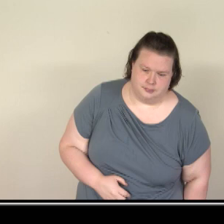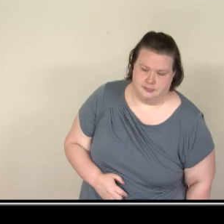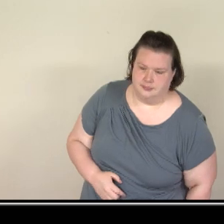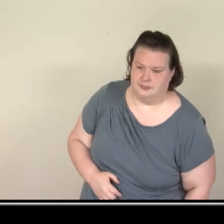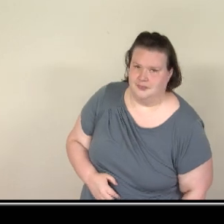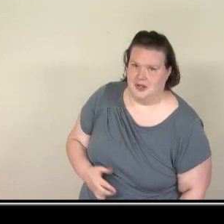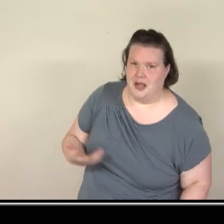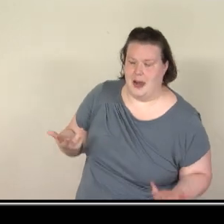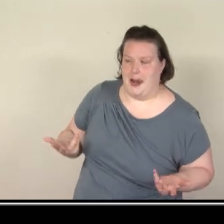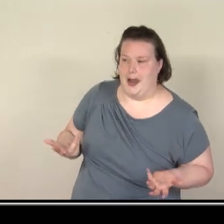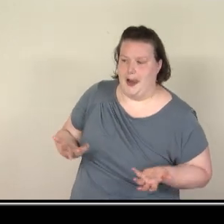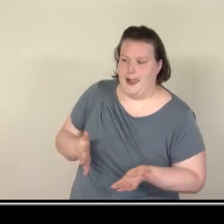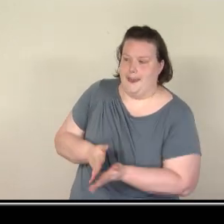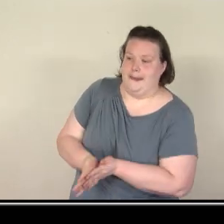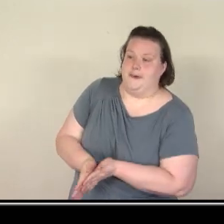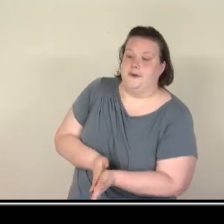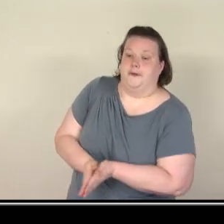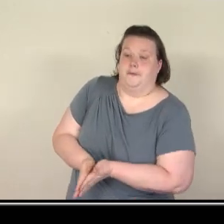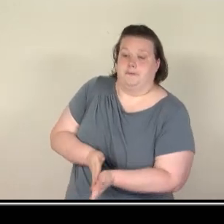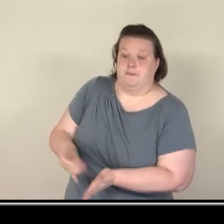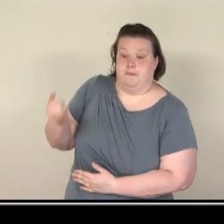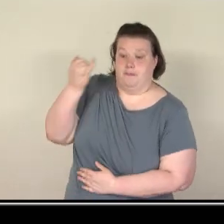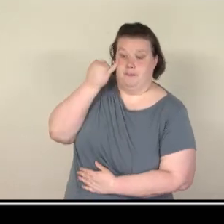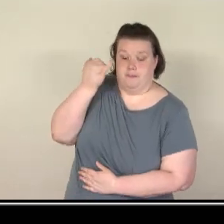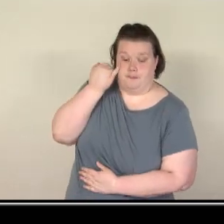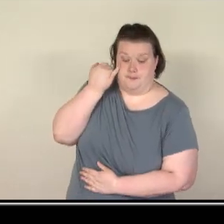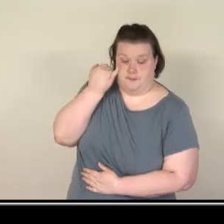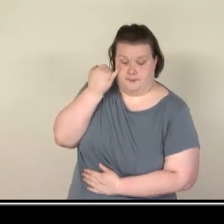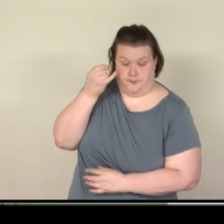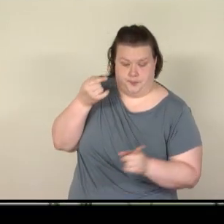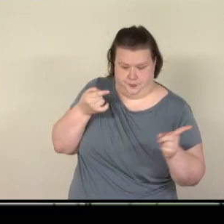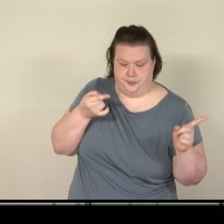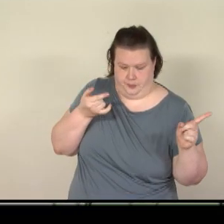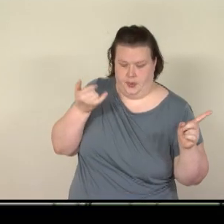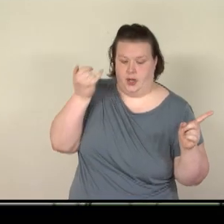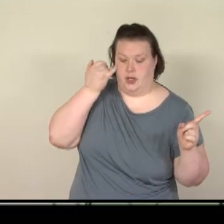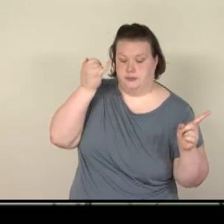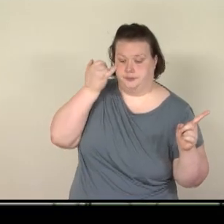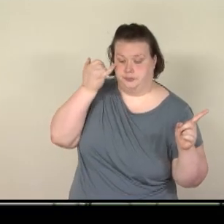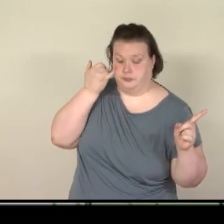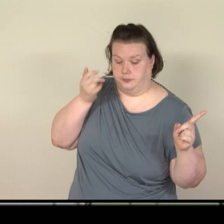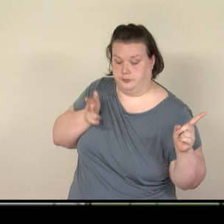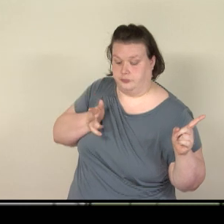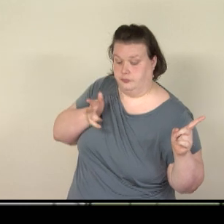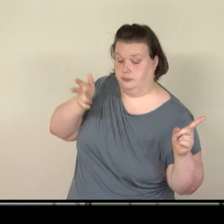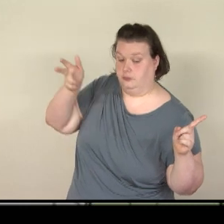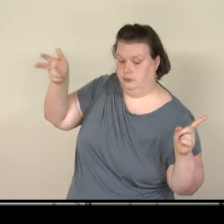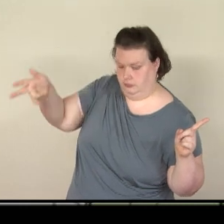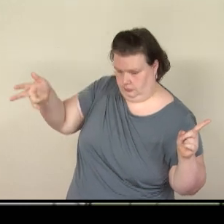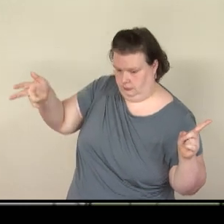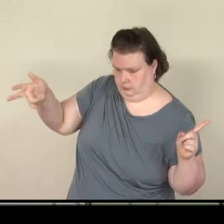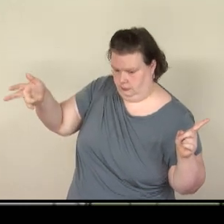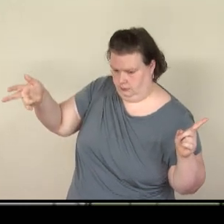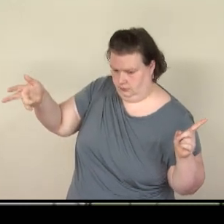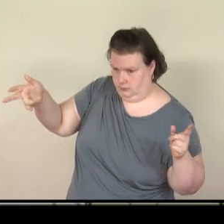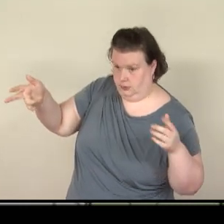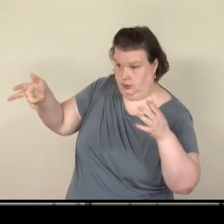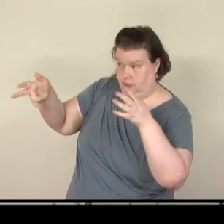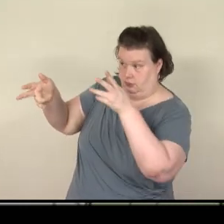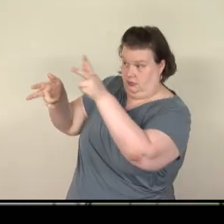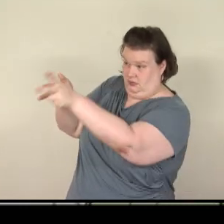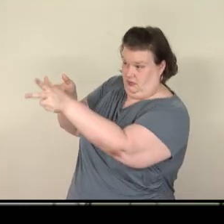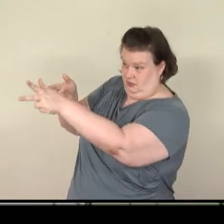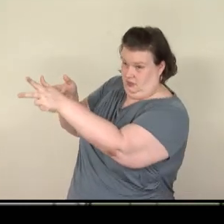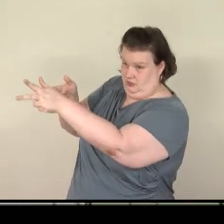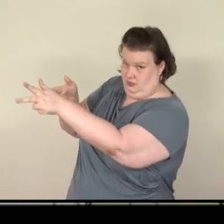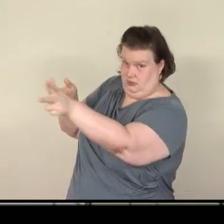I'm just putting myself in this position. If I'm leaving... Here you're talking about? Yeah, if I'm leaving the parking lot and the person in front of me wants to go